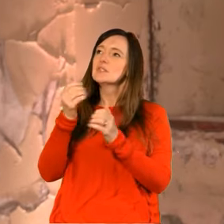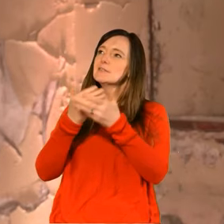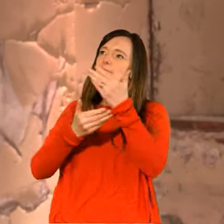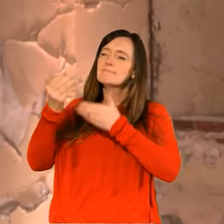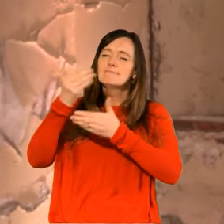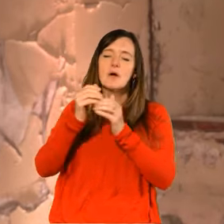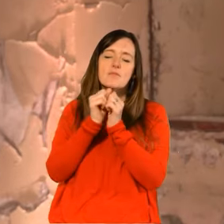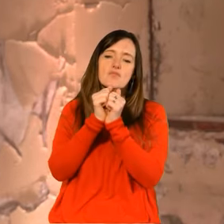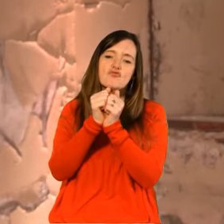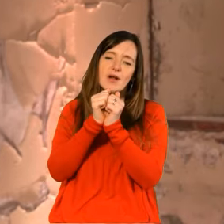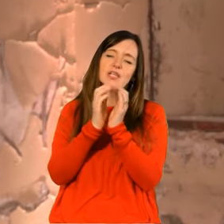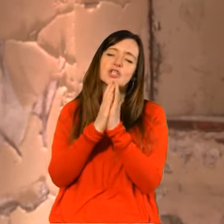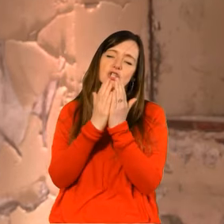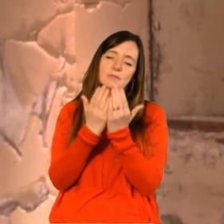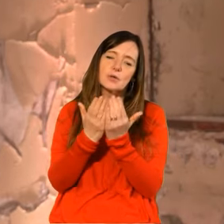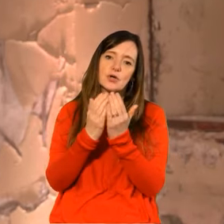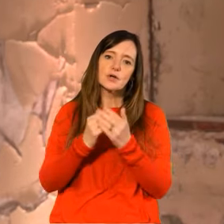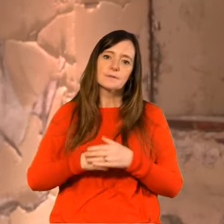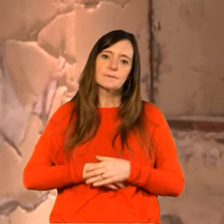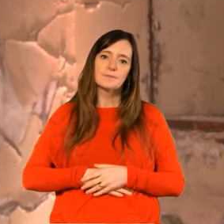precious book indeed.